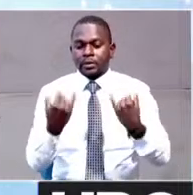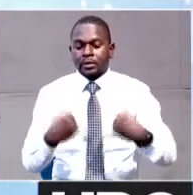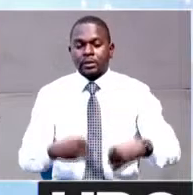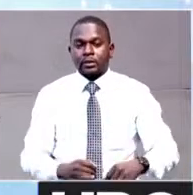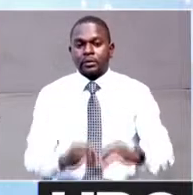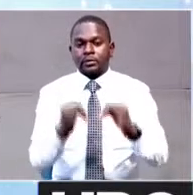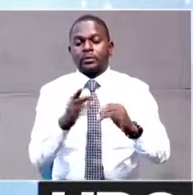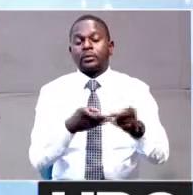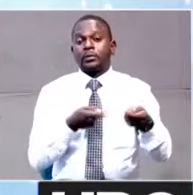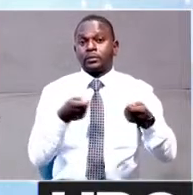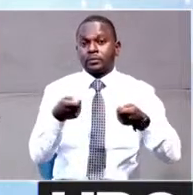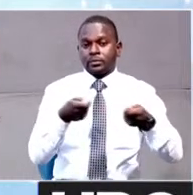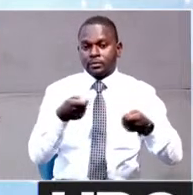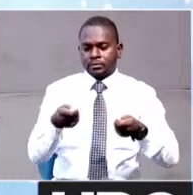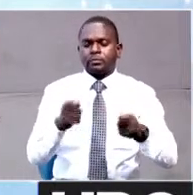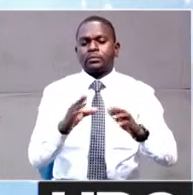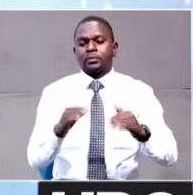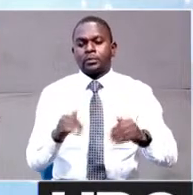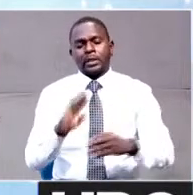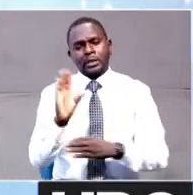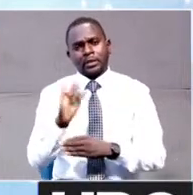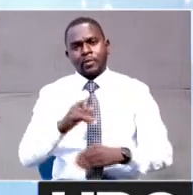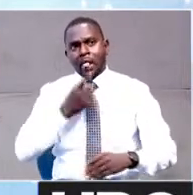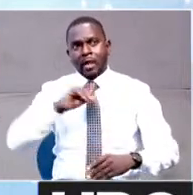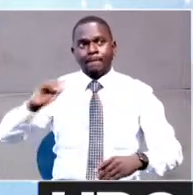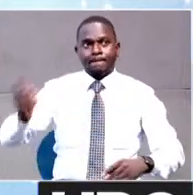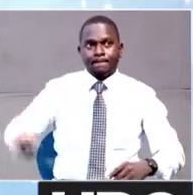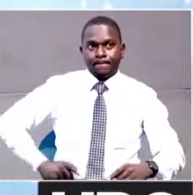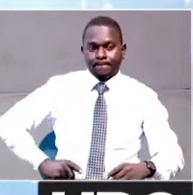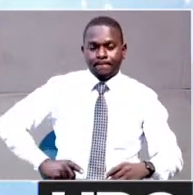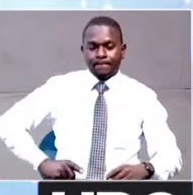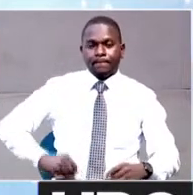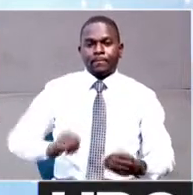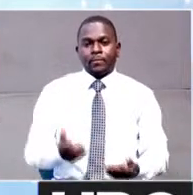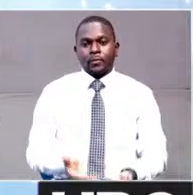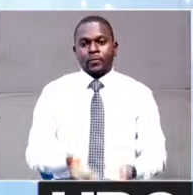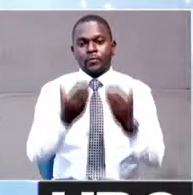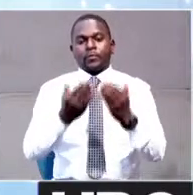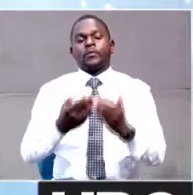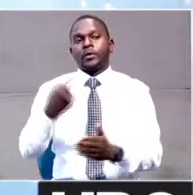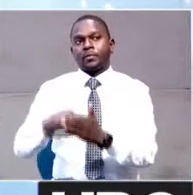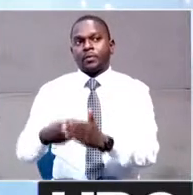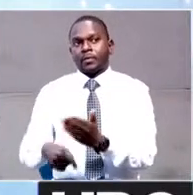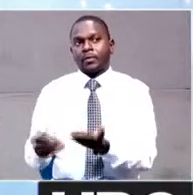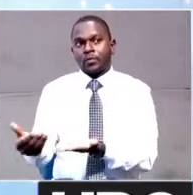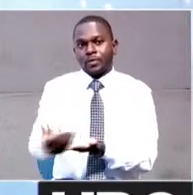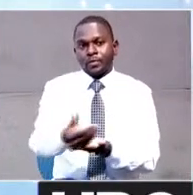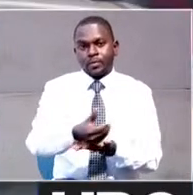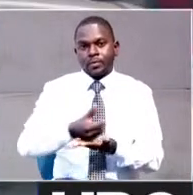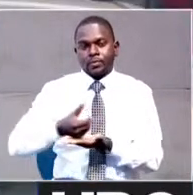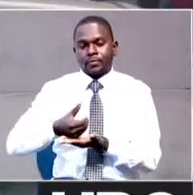implementation, the regulator is optimistic of customer satisfaction and enhanced revenue collection.